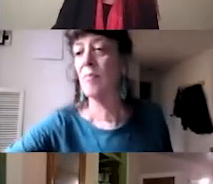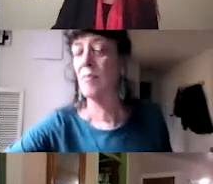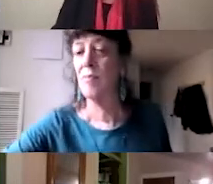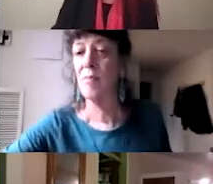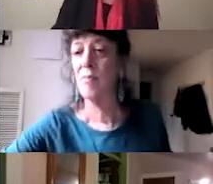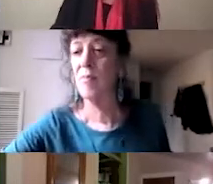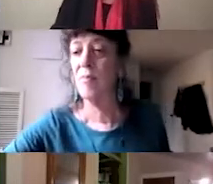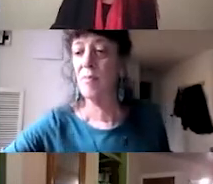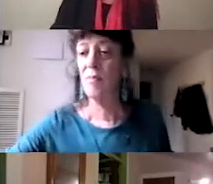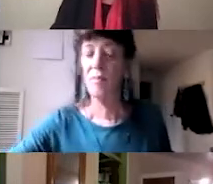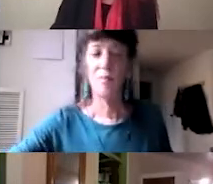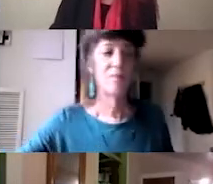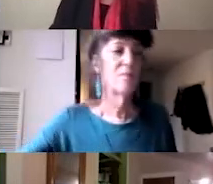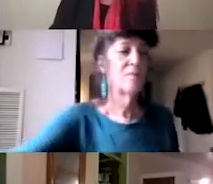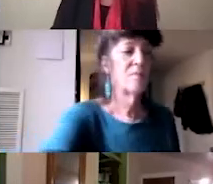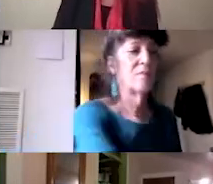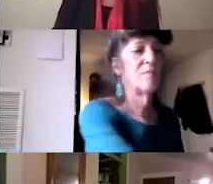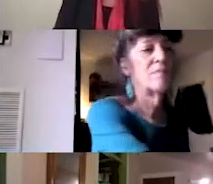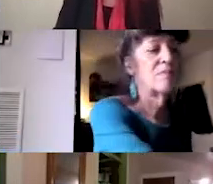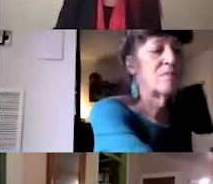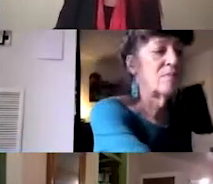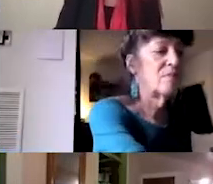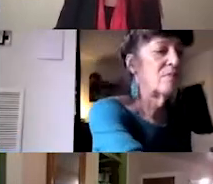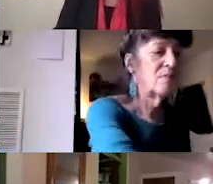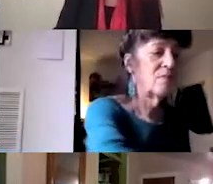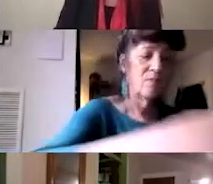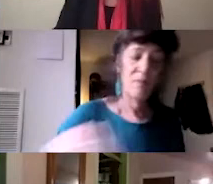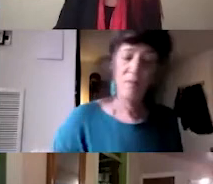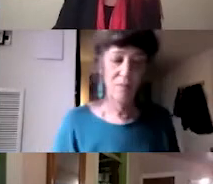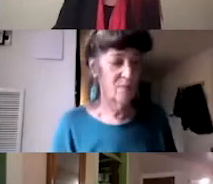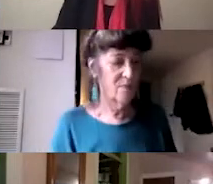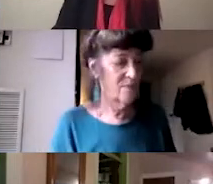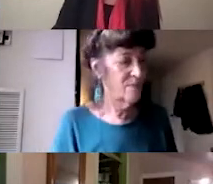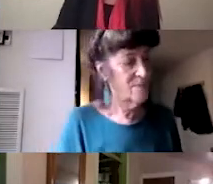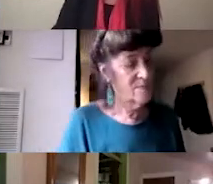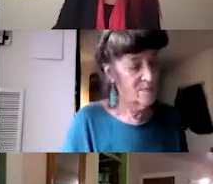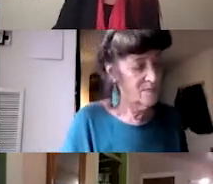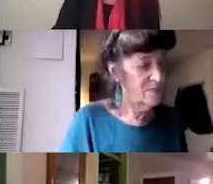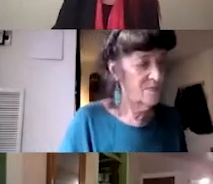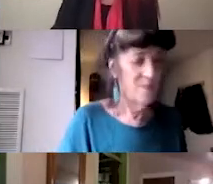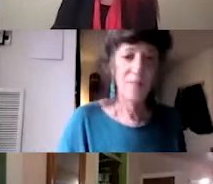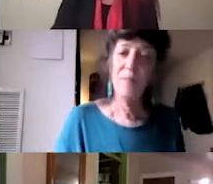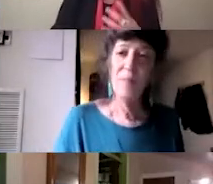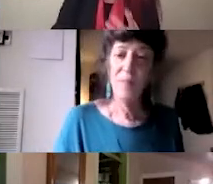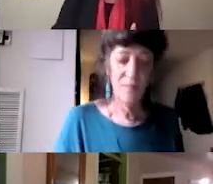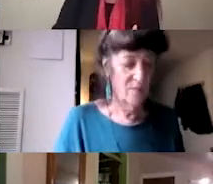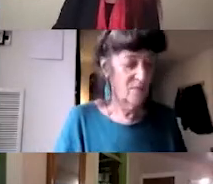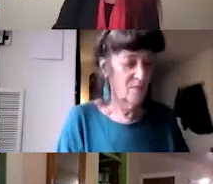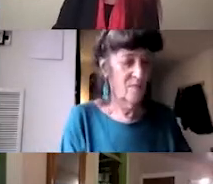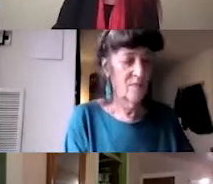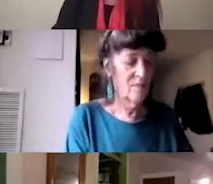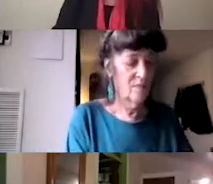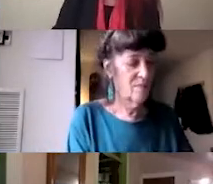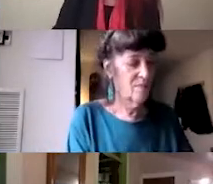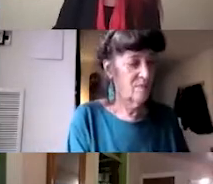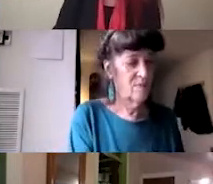position of self-love, self-compassion, self-awareness, and self-regulation. And we think about those elements and how they enhance